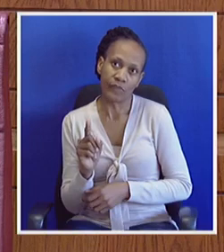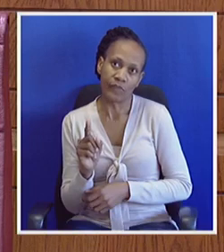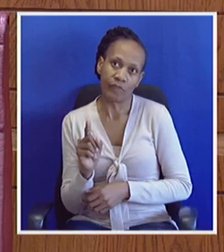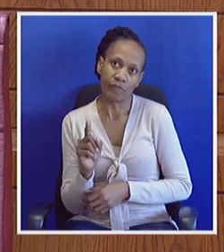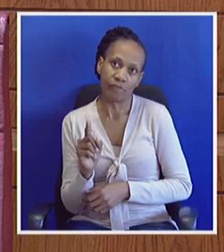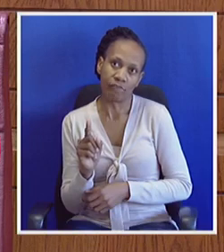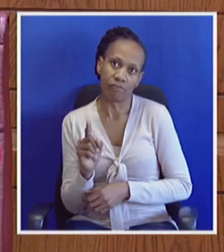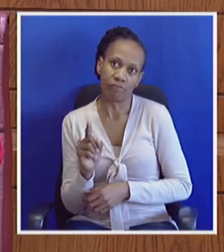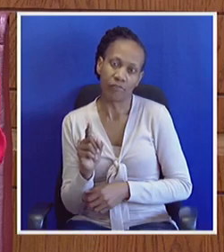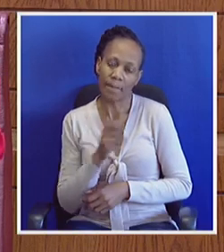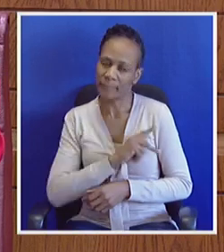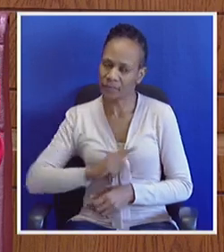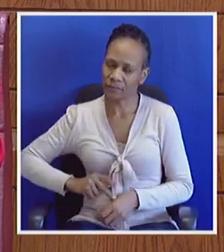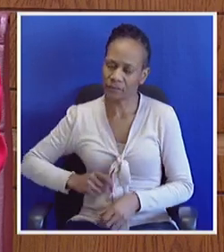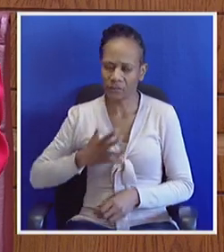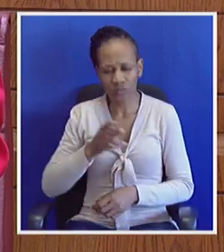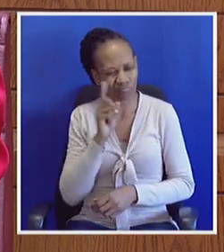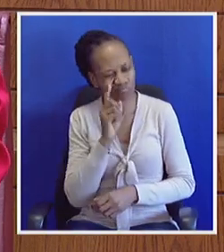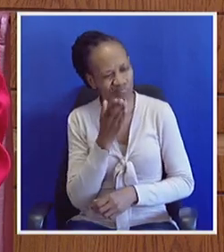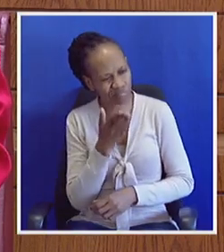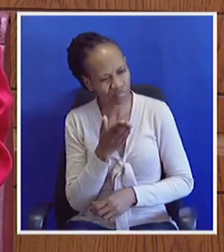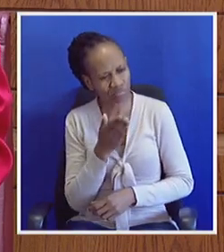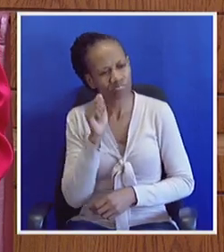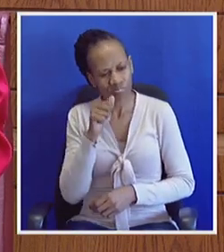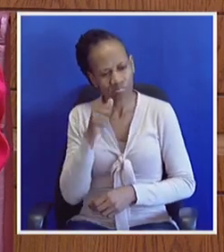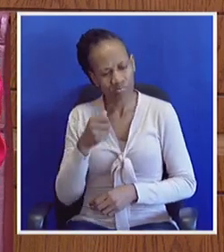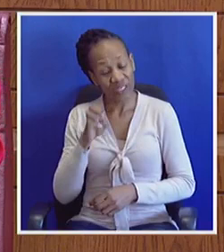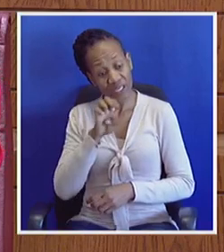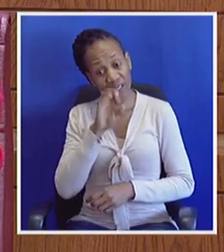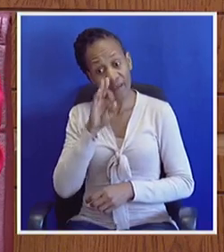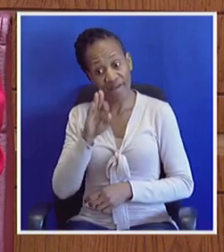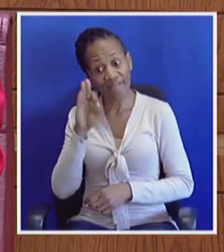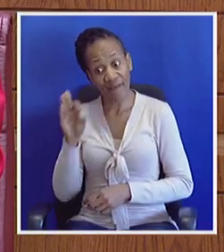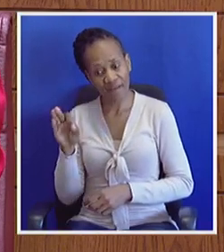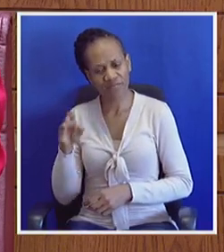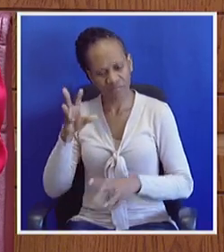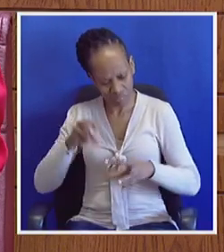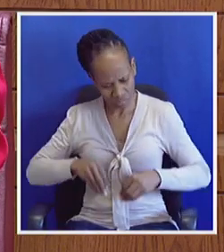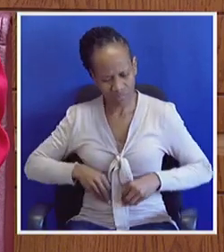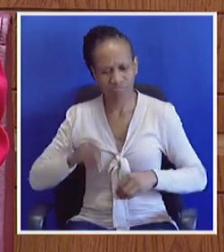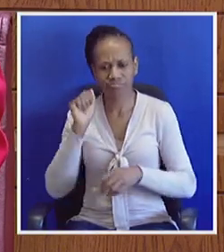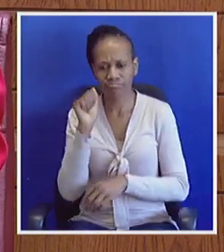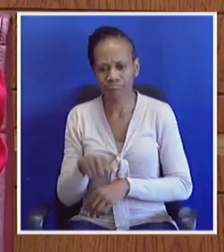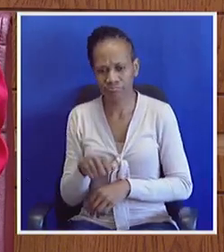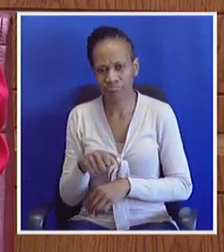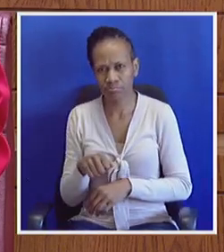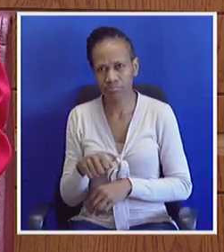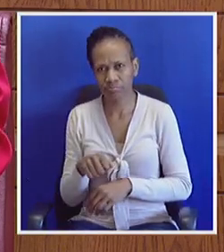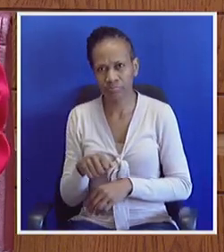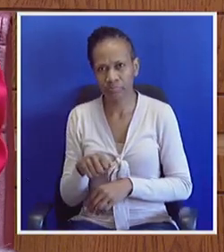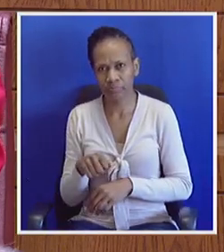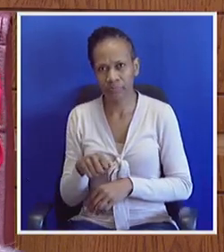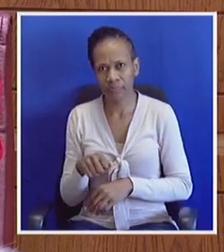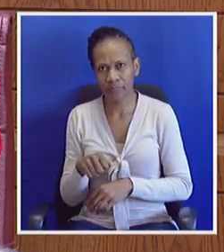President, that yes, we acknowledge as the EFF, we acknowledge that there is this conspiracy that